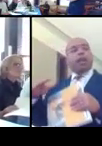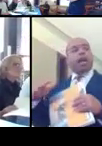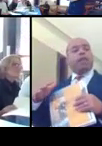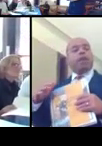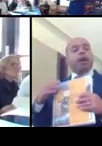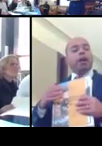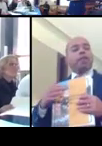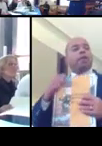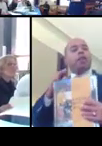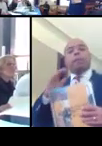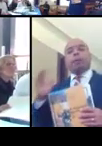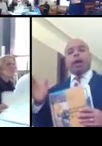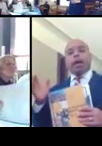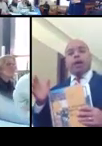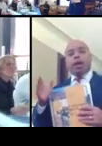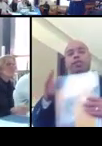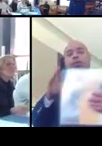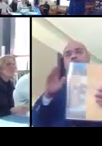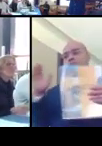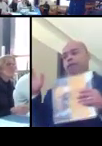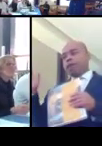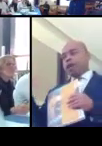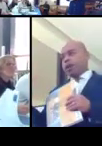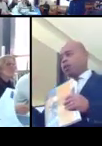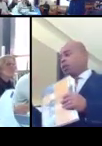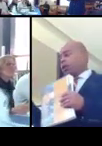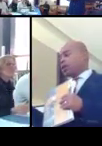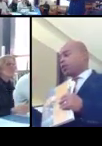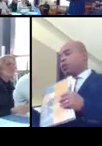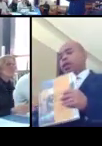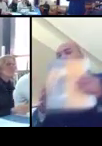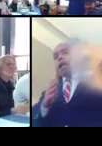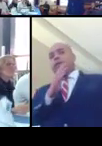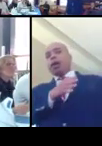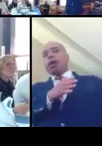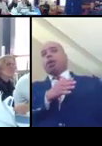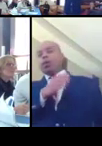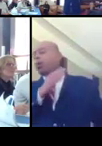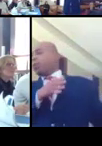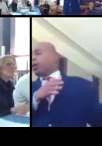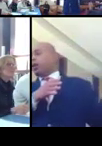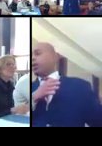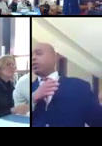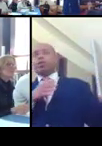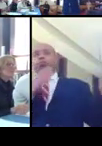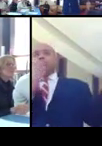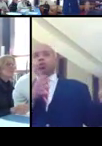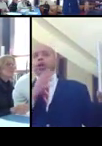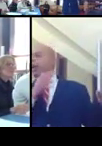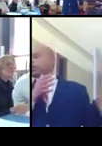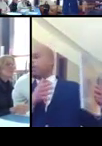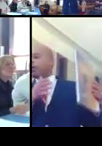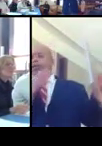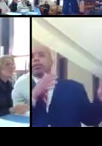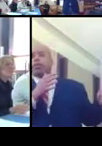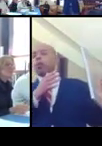stemmed the southern half of the planning area. So that's from Vanavender on the east to Kings Highway, where the Urban League is, and the